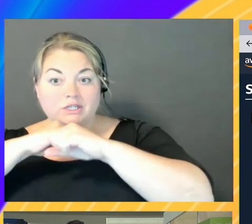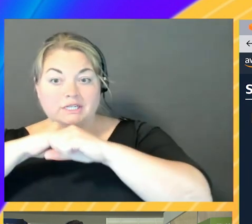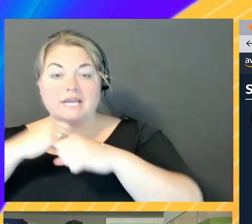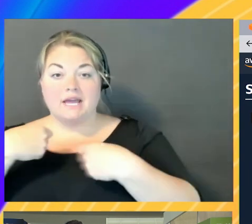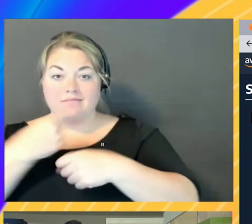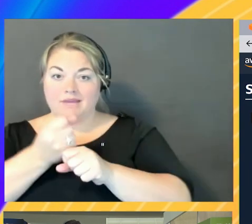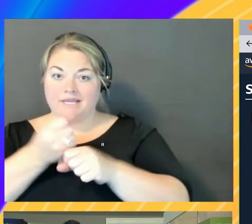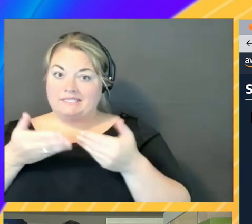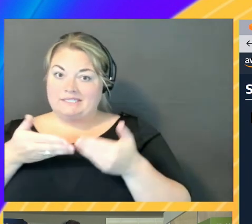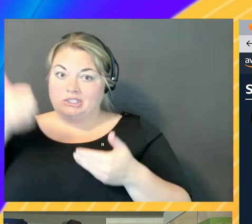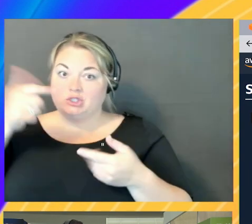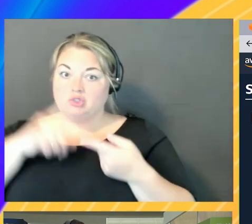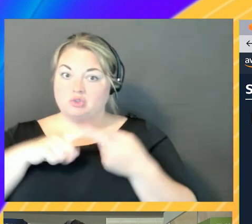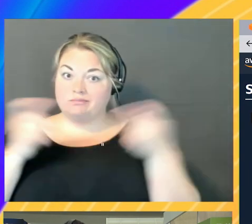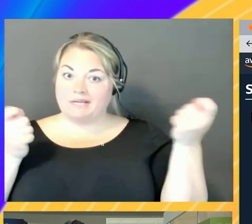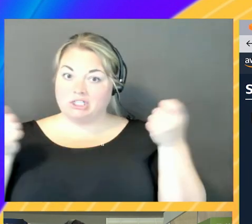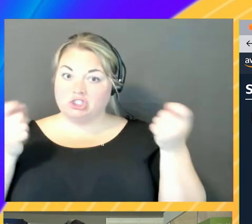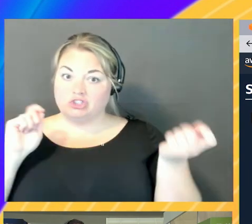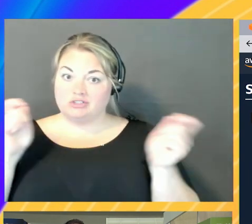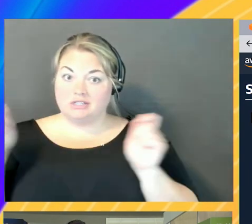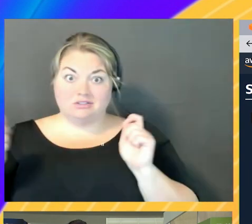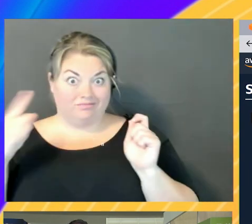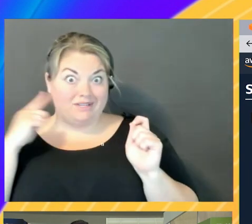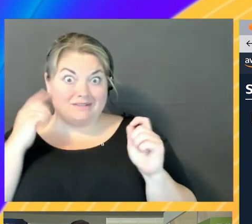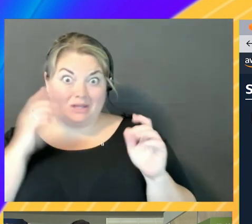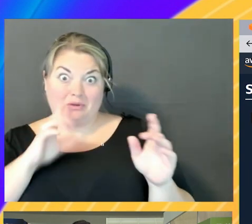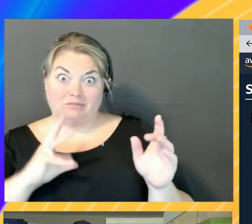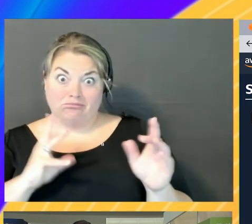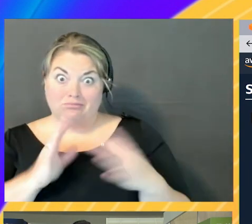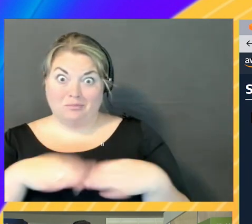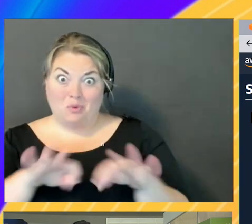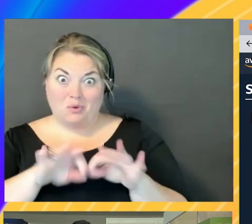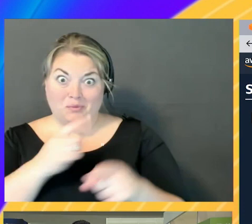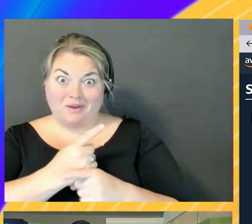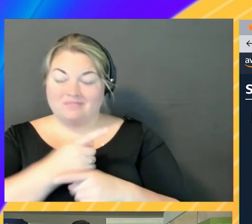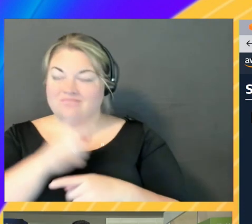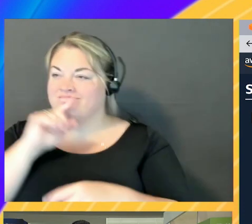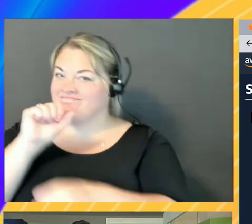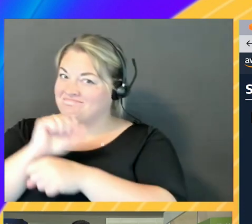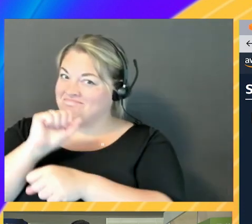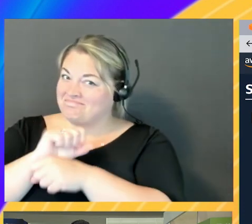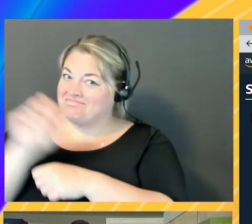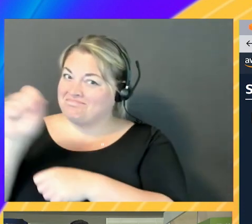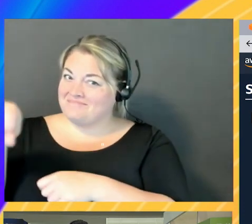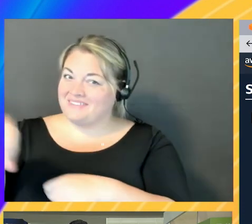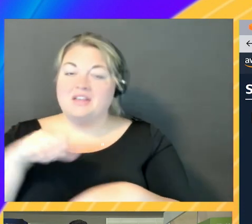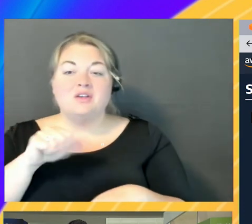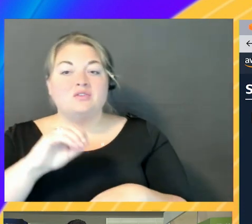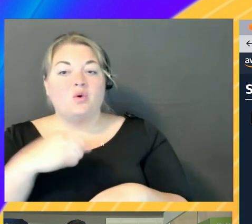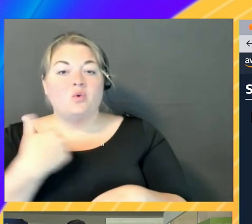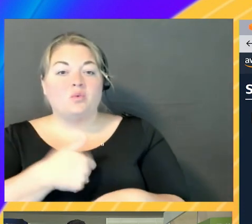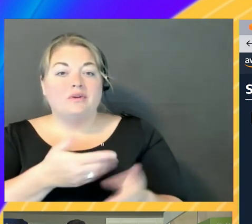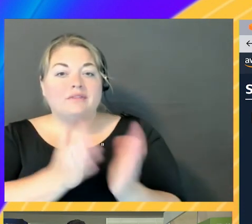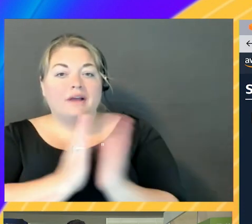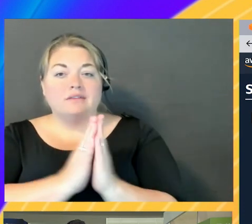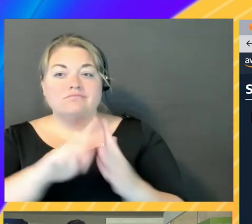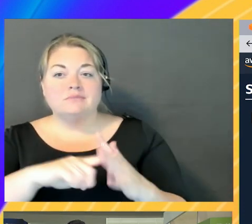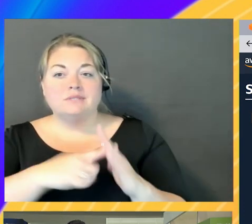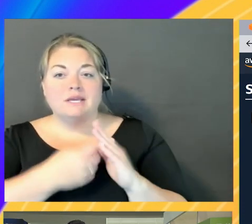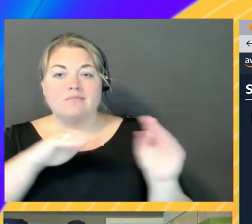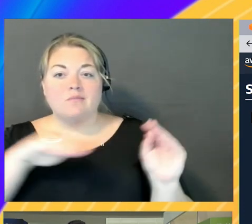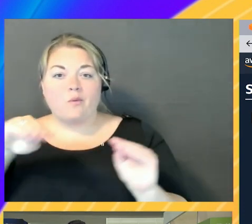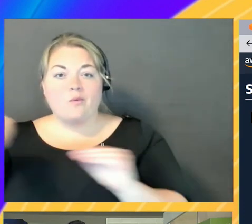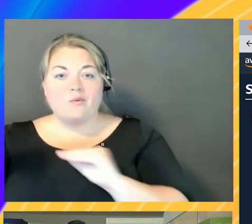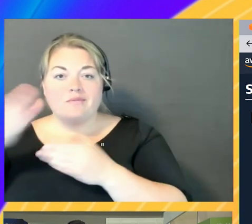changes to the infrastructure. That sounds pretty important. Yeah. Oh, yeah. Yeah. Absolutely. So you've been asked to begin moving parts of their data